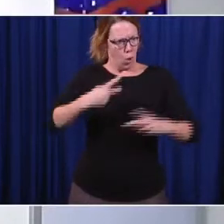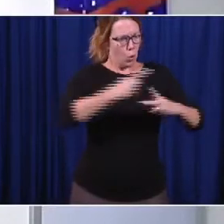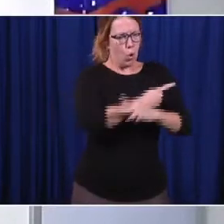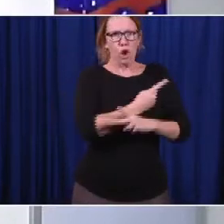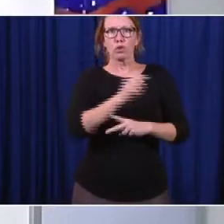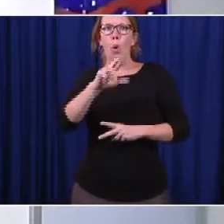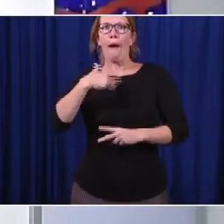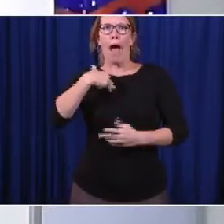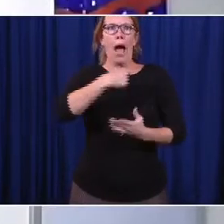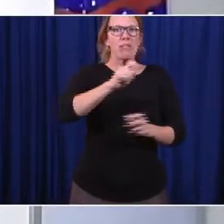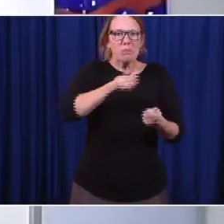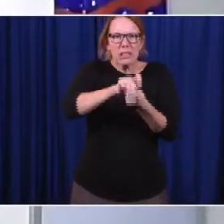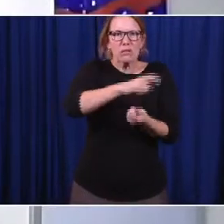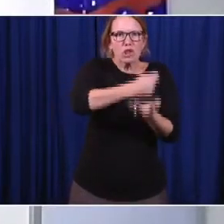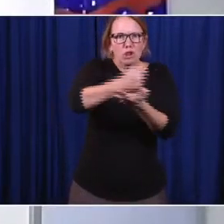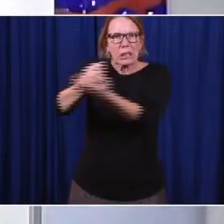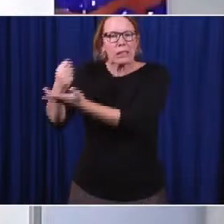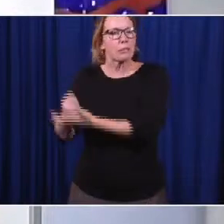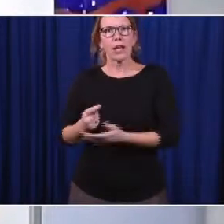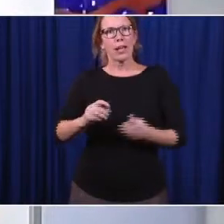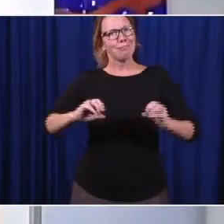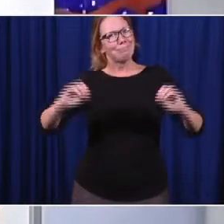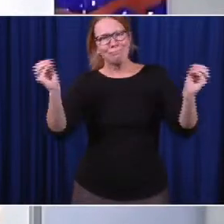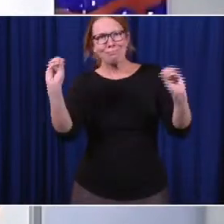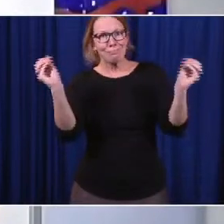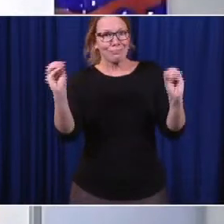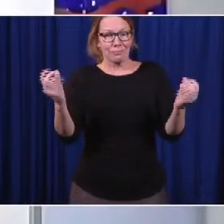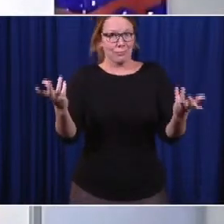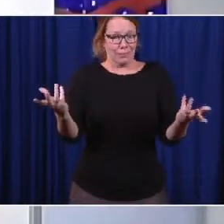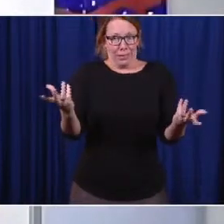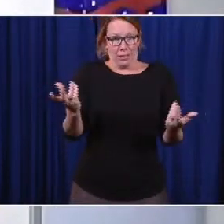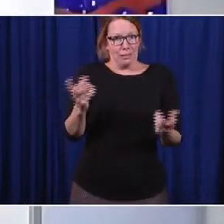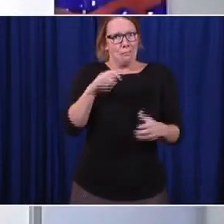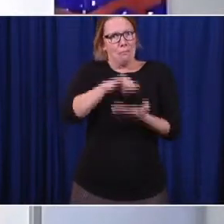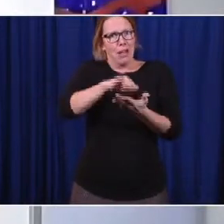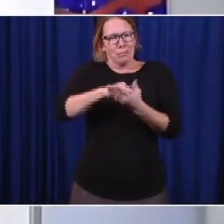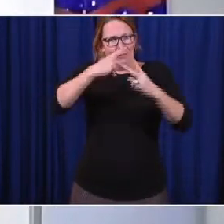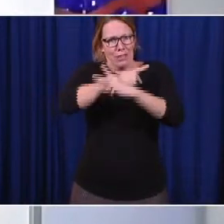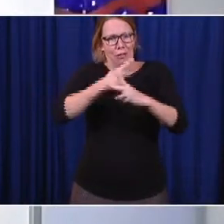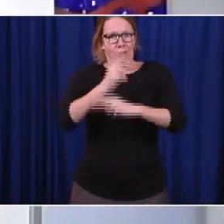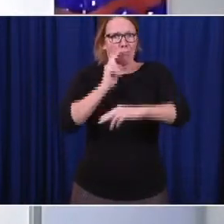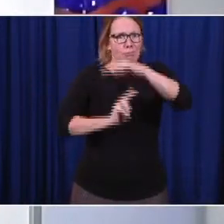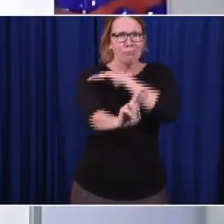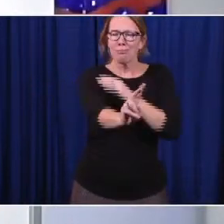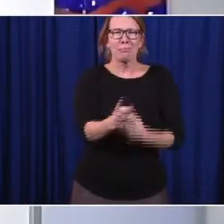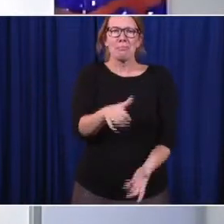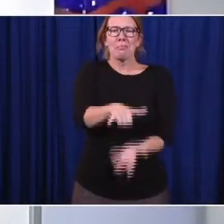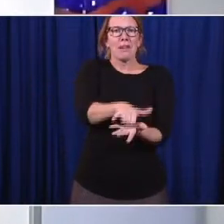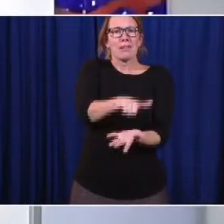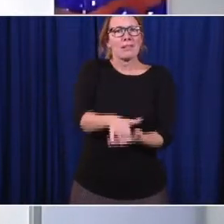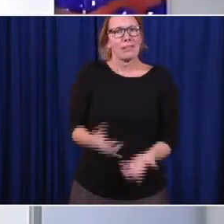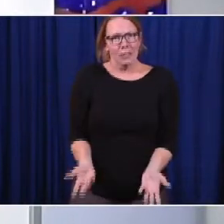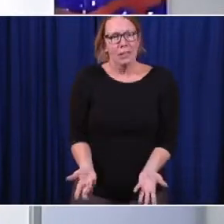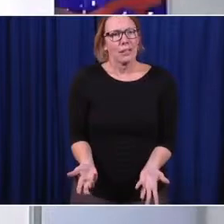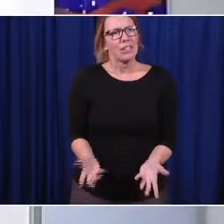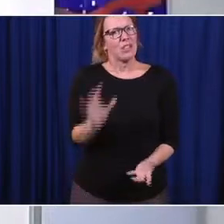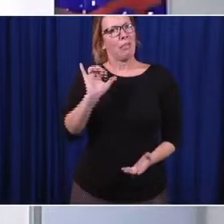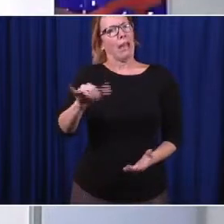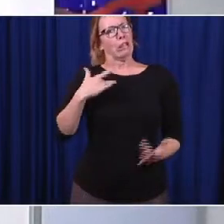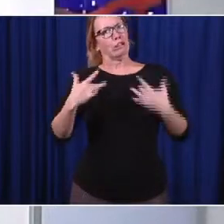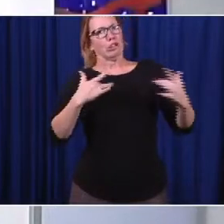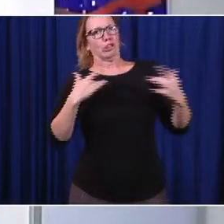no silver bullet. There's no magic bullet to treat this right now. And that's the part that's always worrisome with this